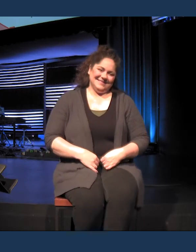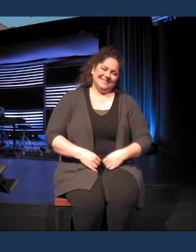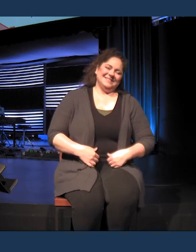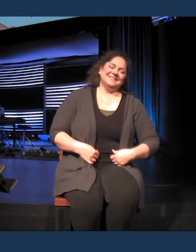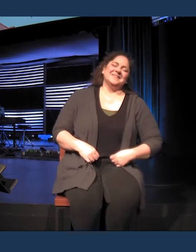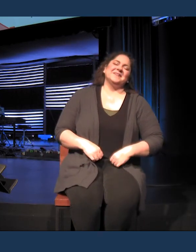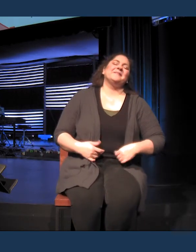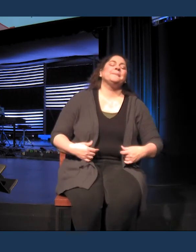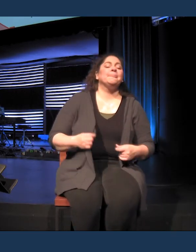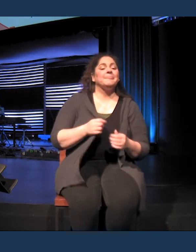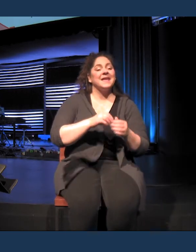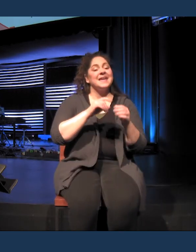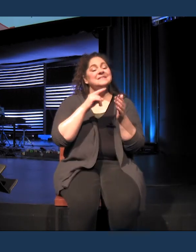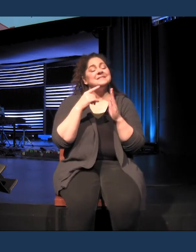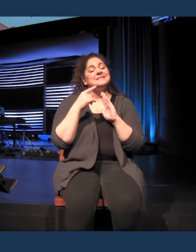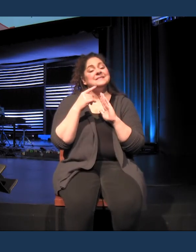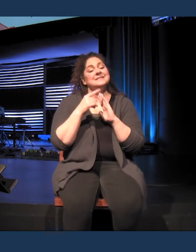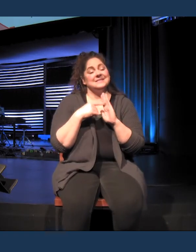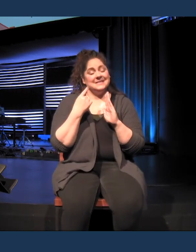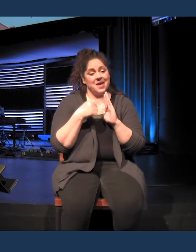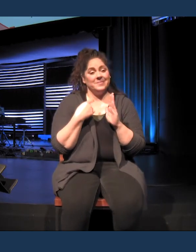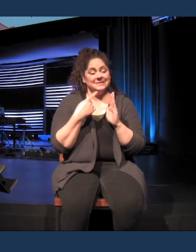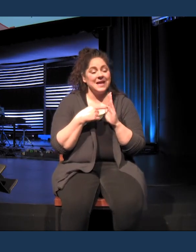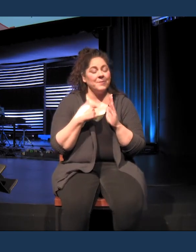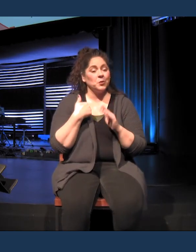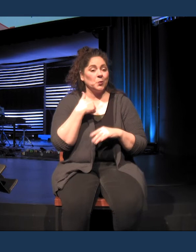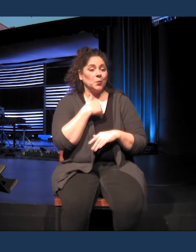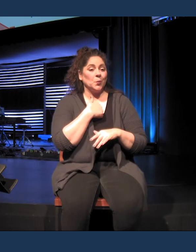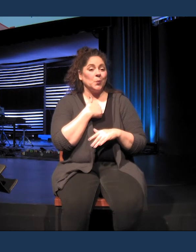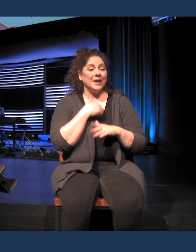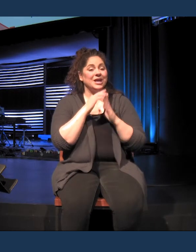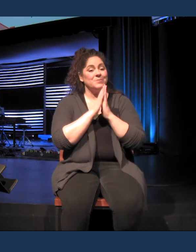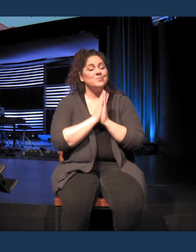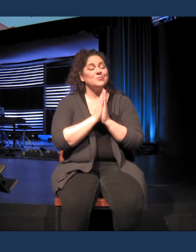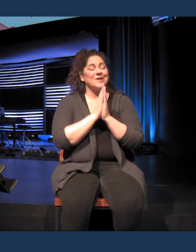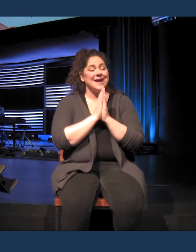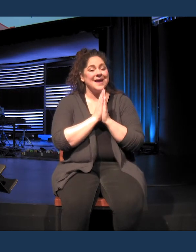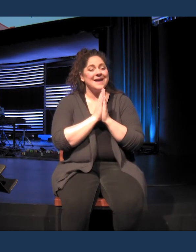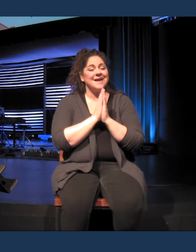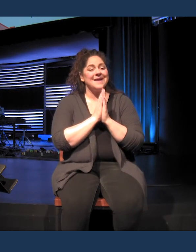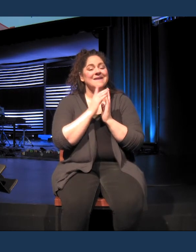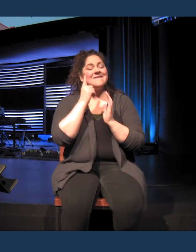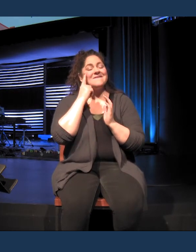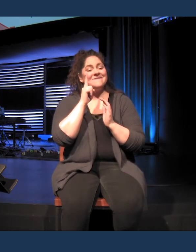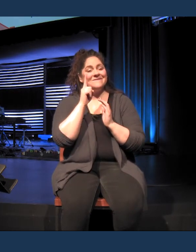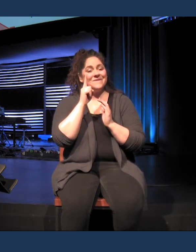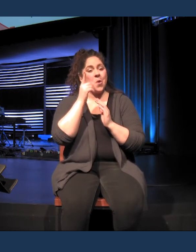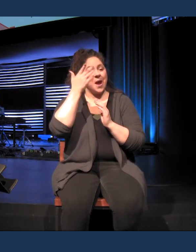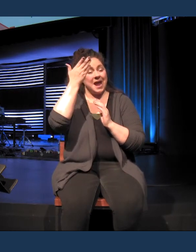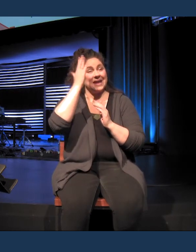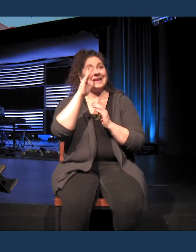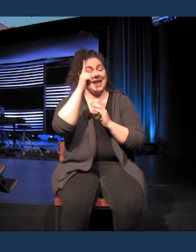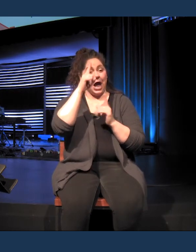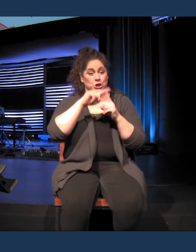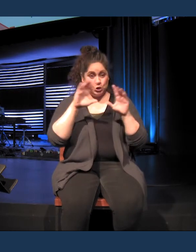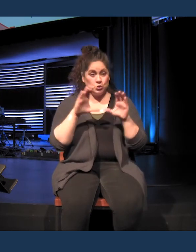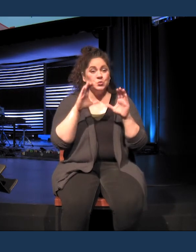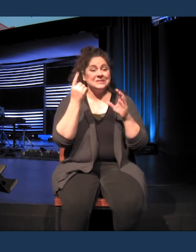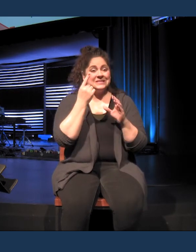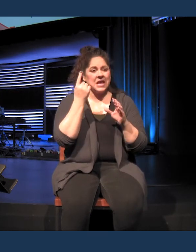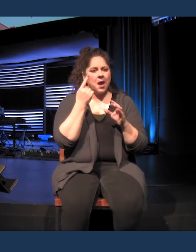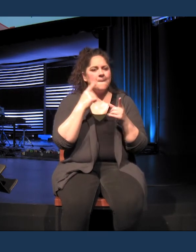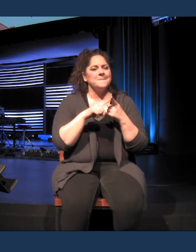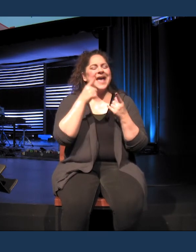But you know, sometimes we pray for God to do something that he's already assigned us to do.